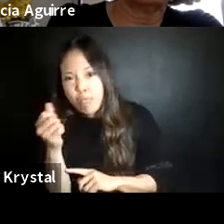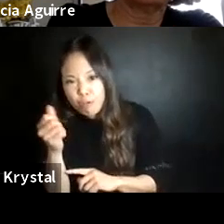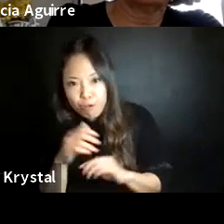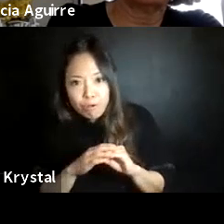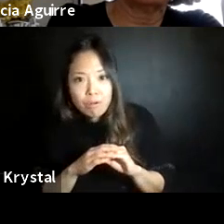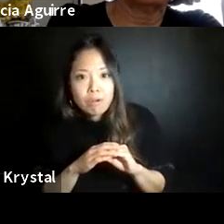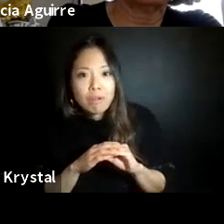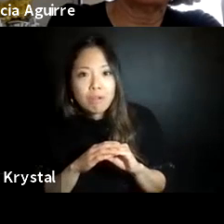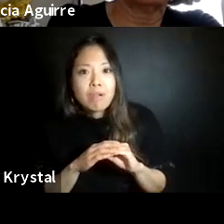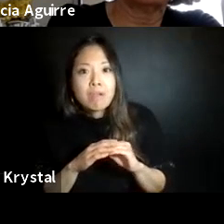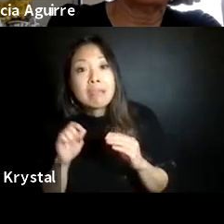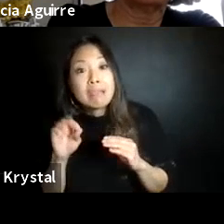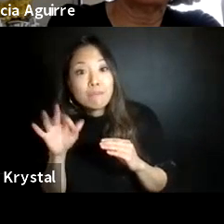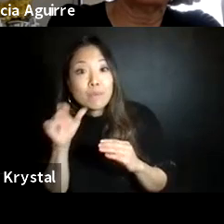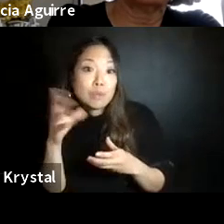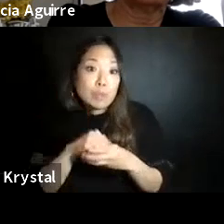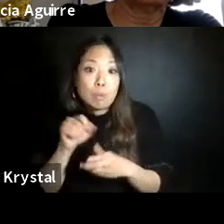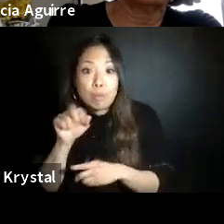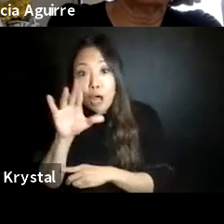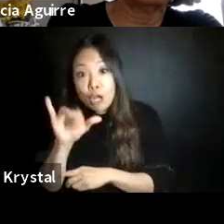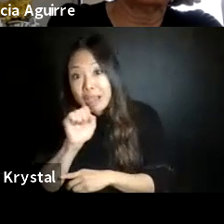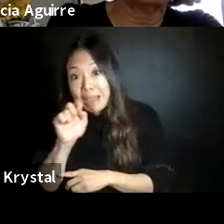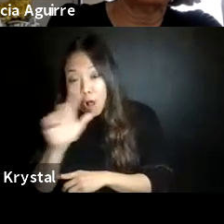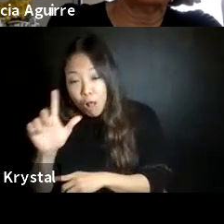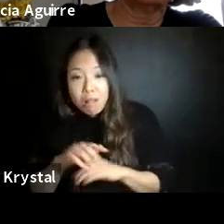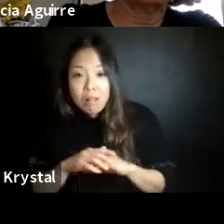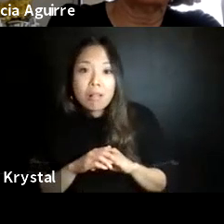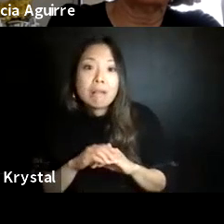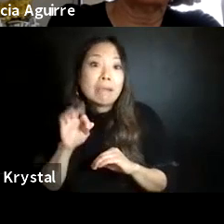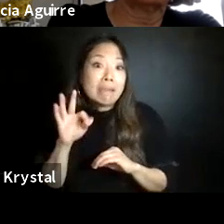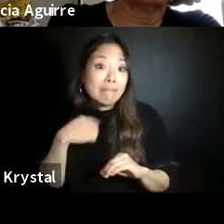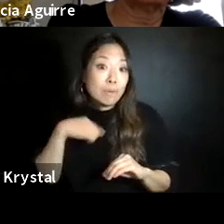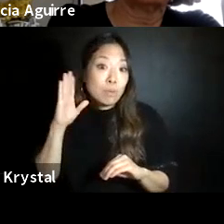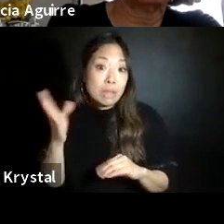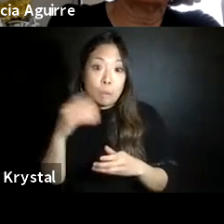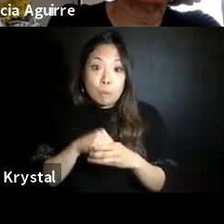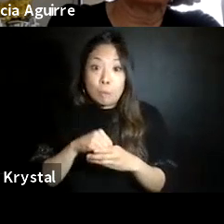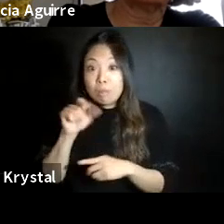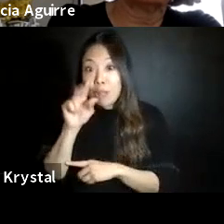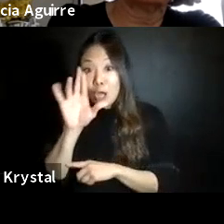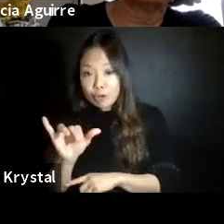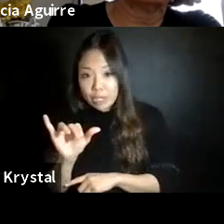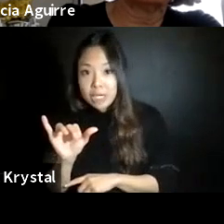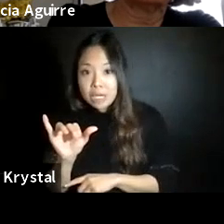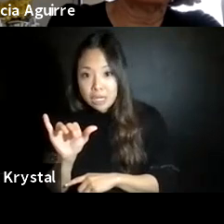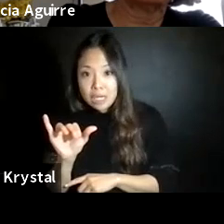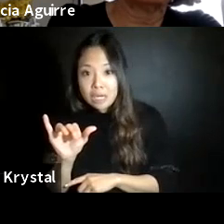Frankly, to be even more specific, if we're going to include the lottery at all, it would be as Ms.